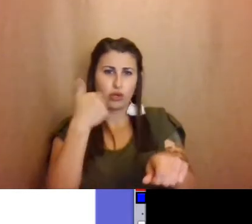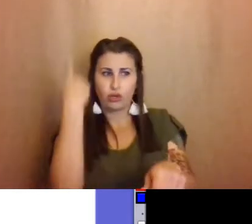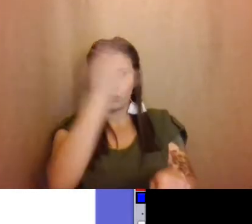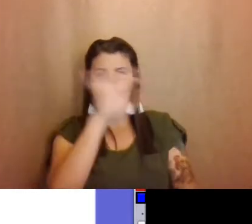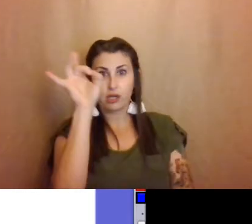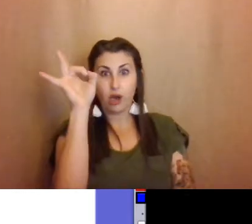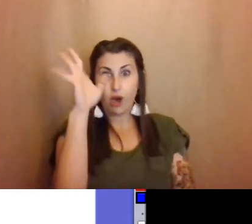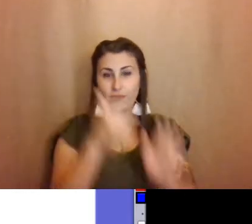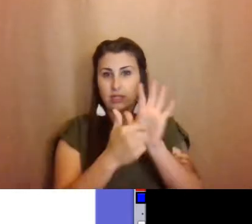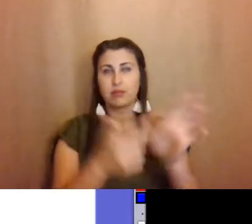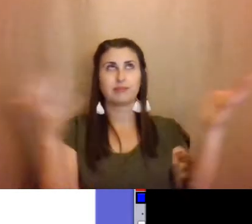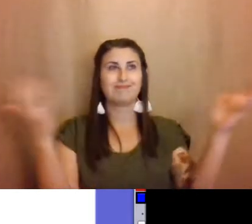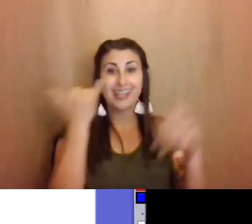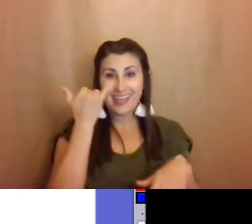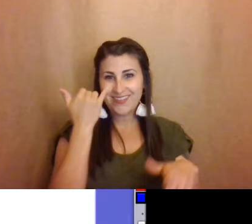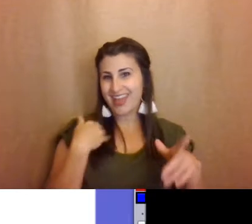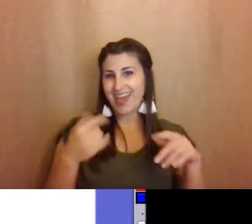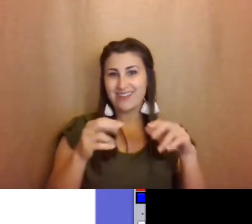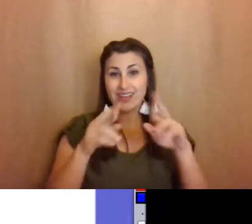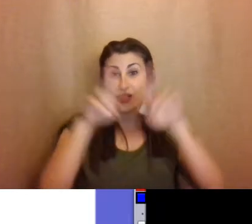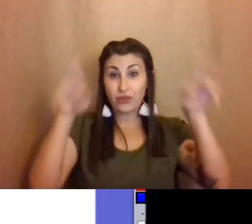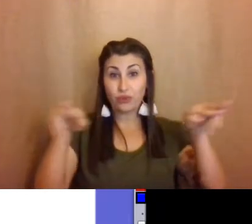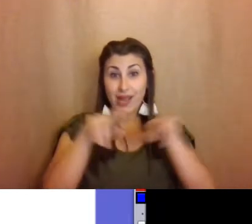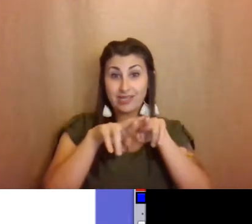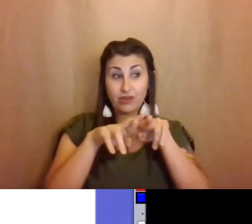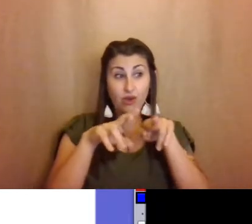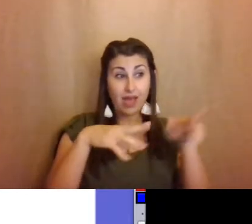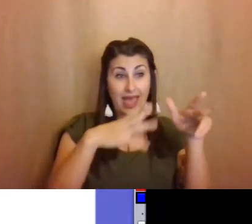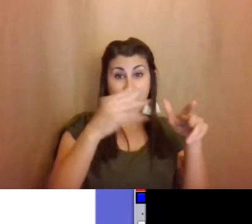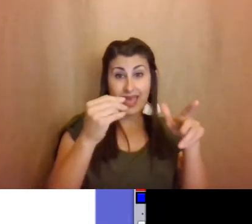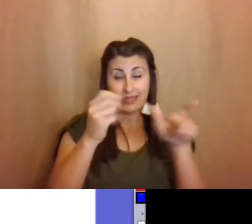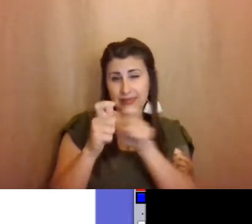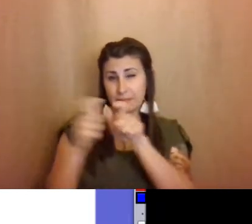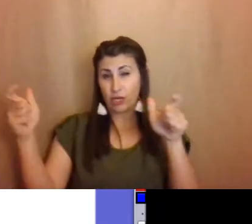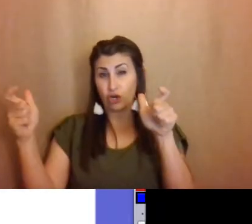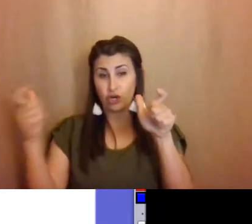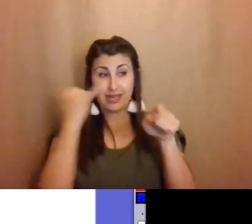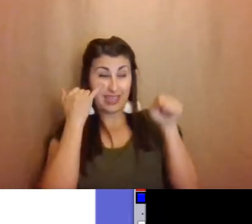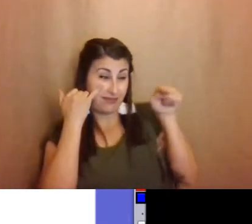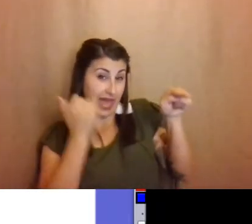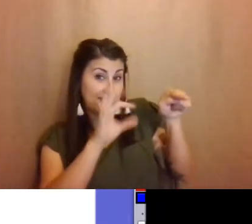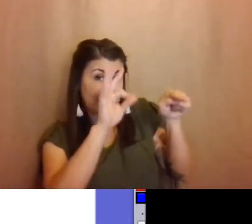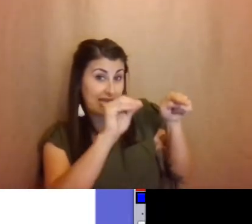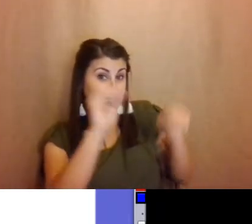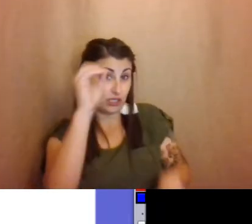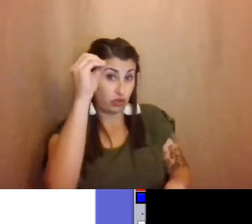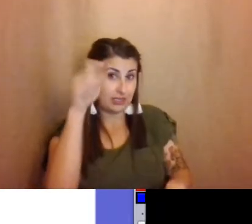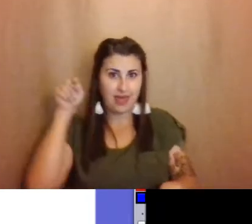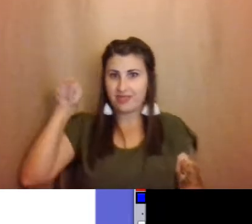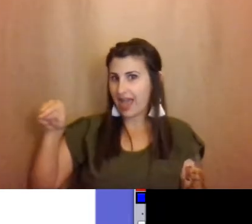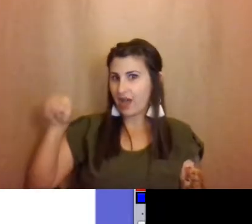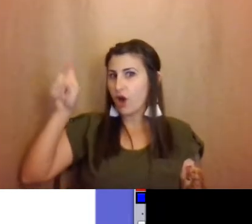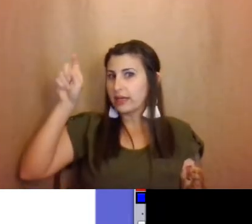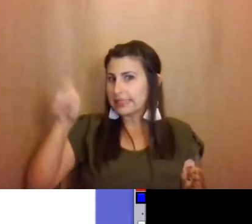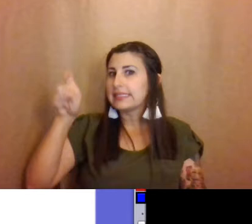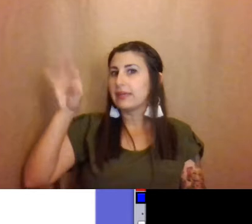bigger, that should be a little longer. That looks like a horrible example. So if I have this rectangle and then I make it a little bigger, if